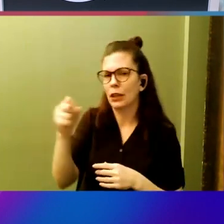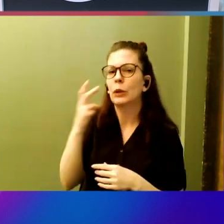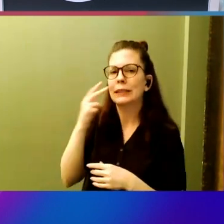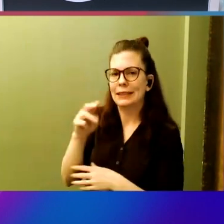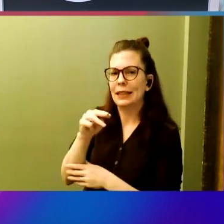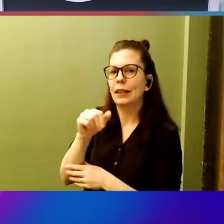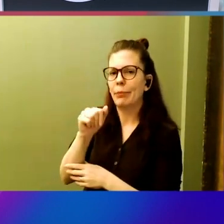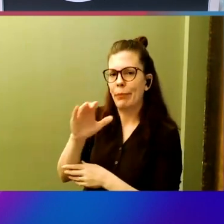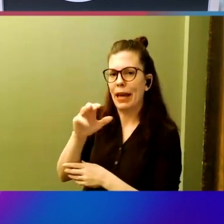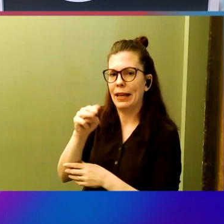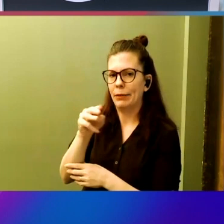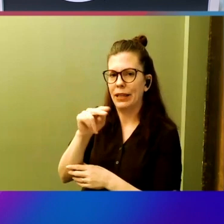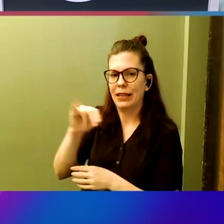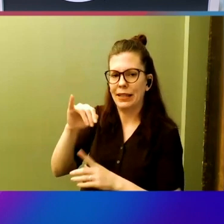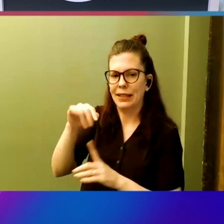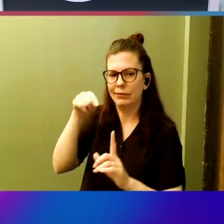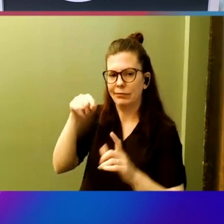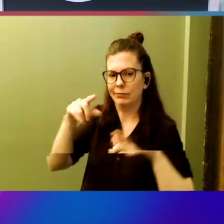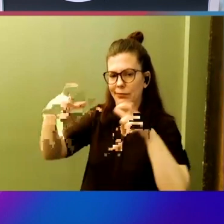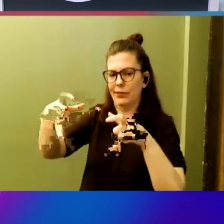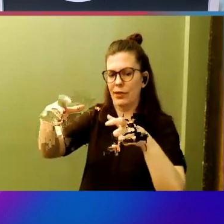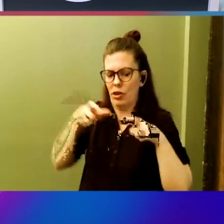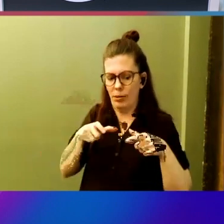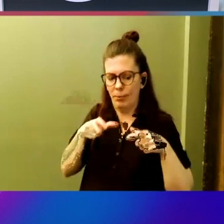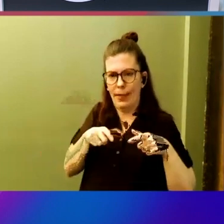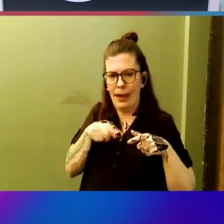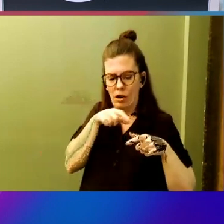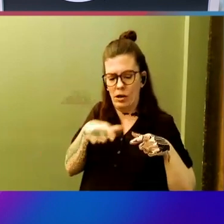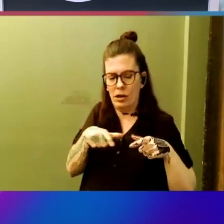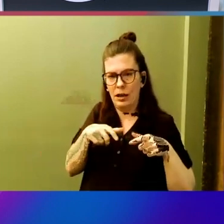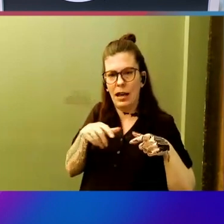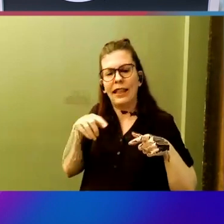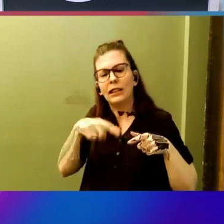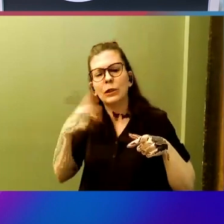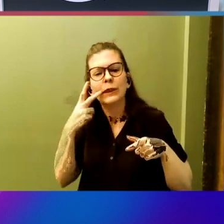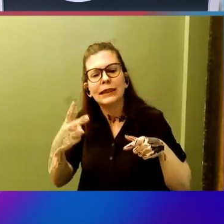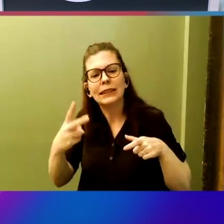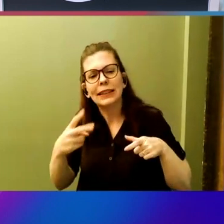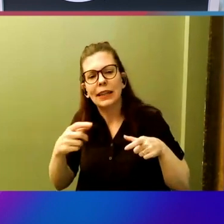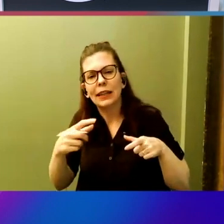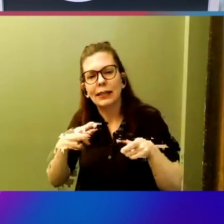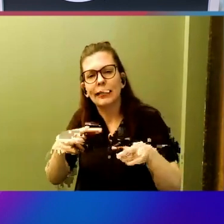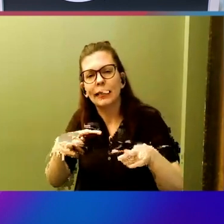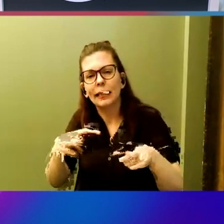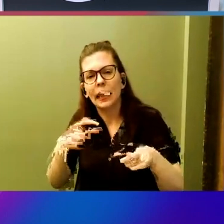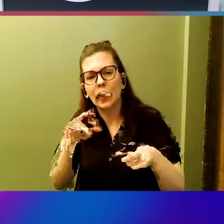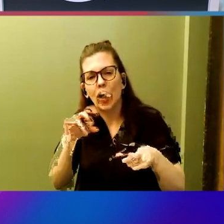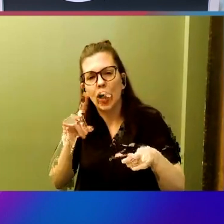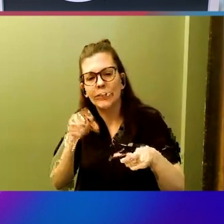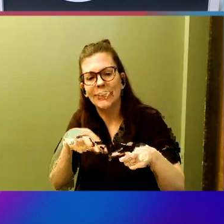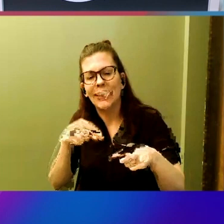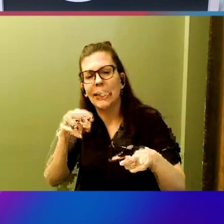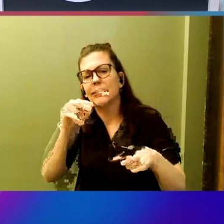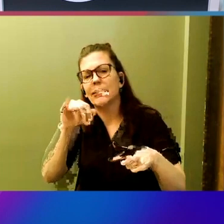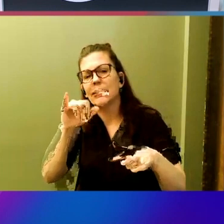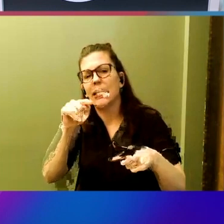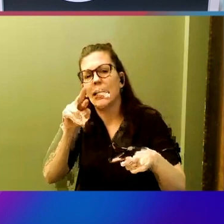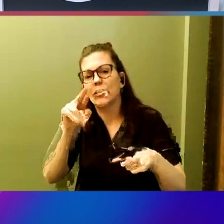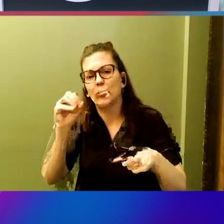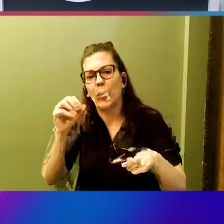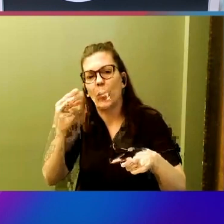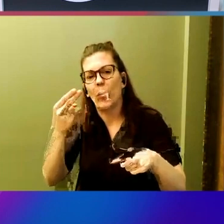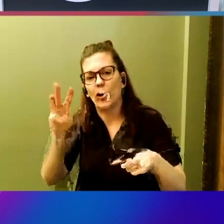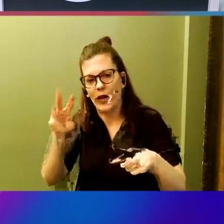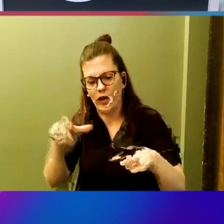there at the back of the machine, and then you'll see specialized cards in the front. That's our Nitro hardware. Got it. That really enables